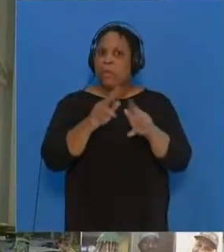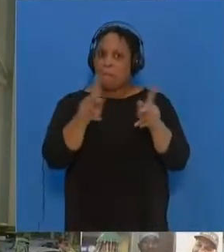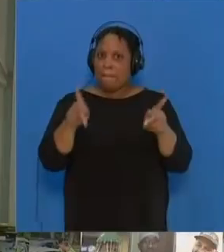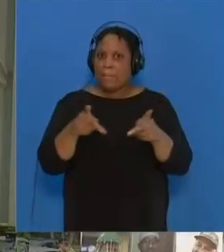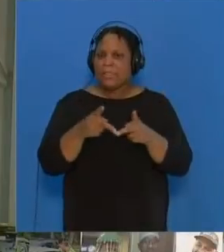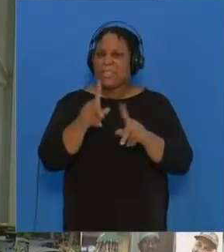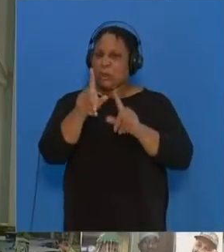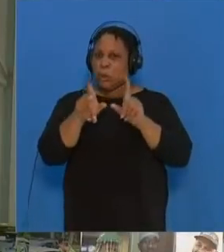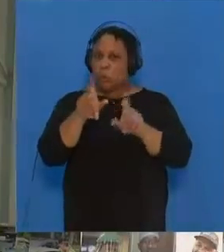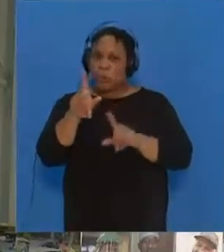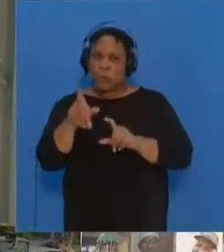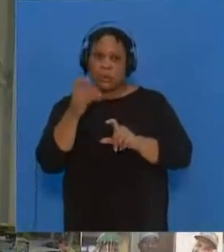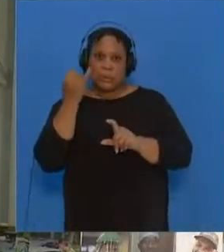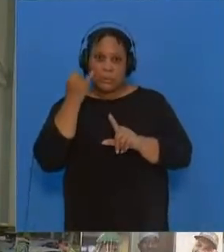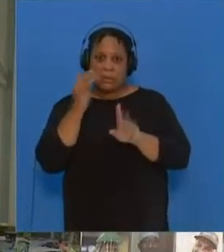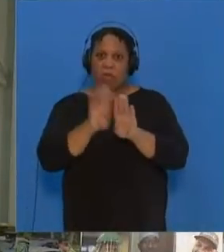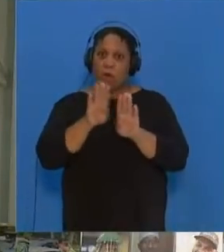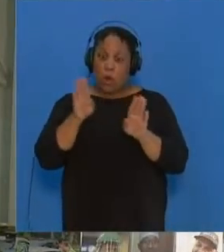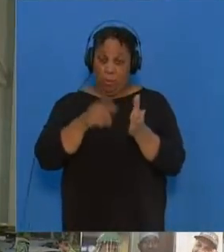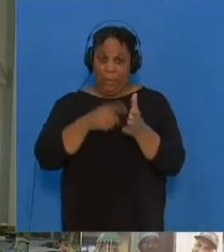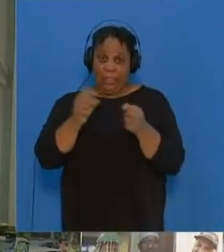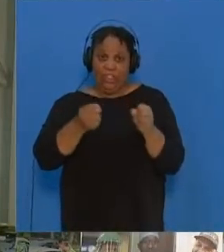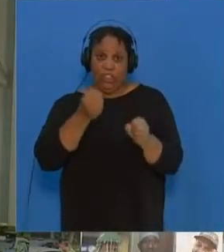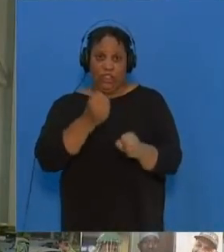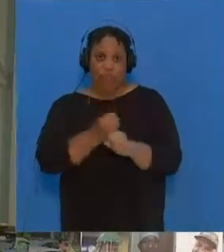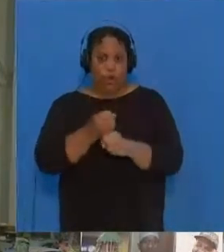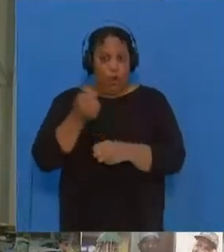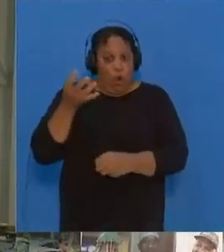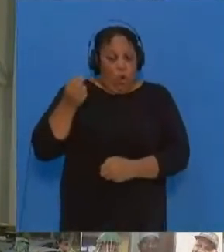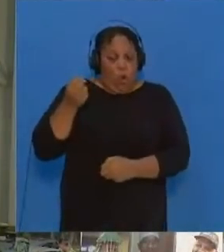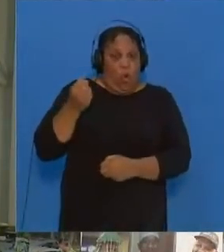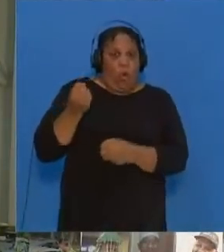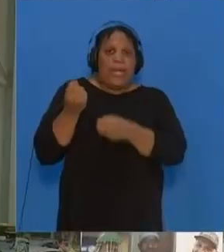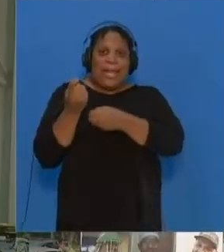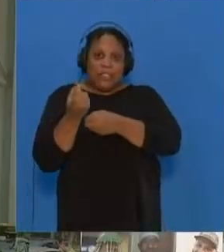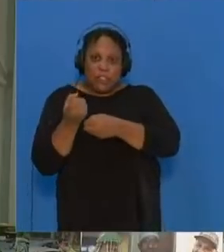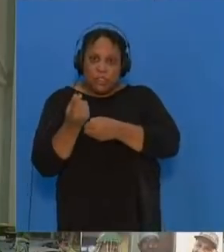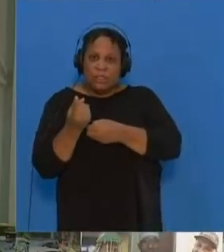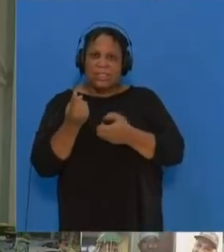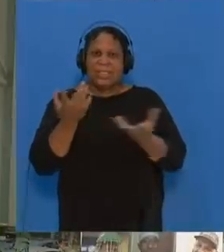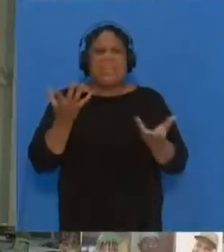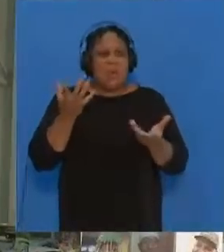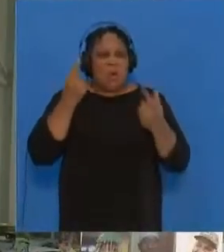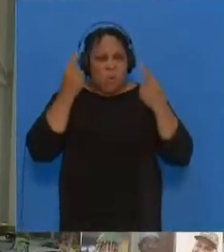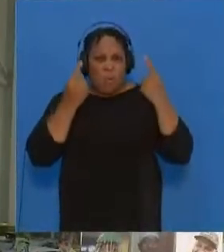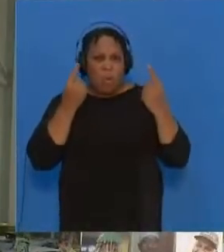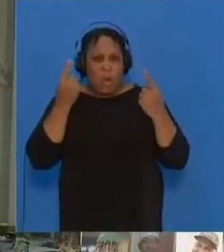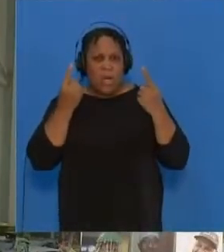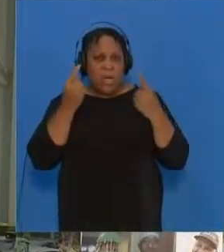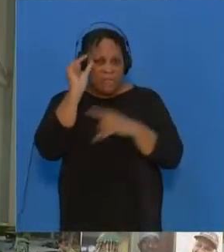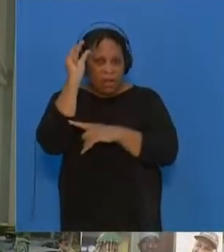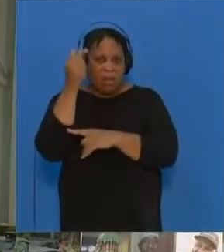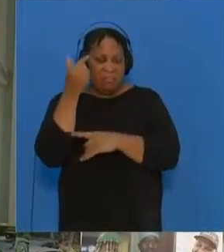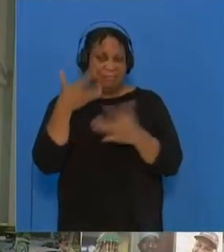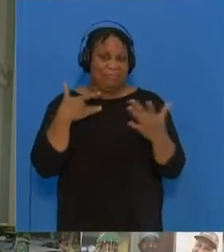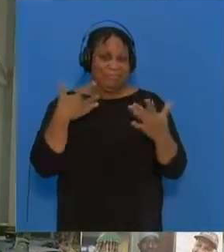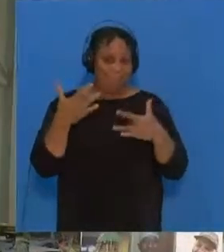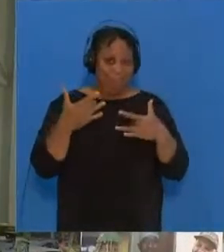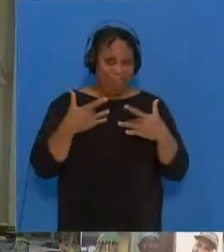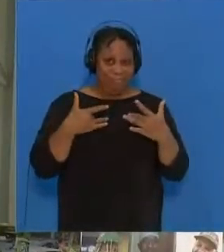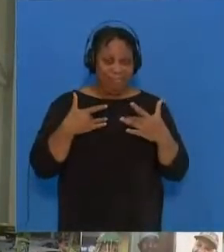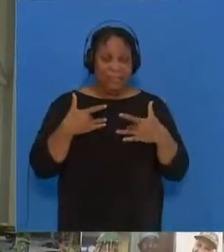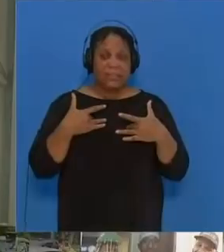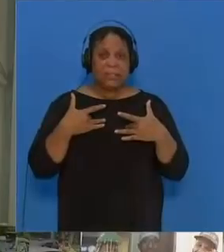whether they can open this year or whether they have to hold off until next year. I'm wondering whether the government is concerned that the number of